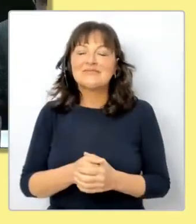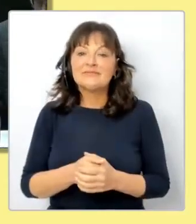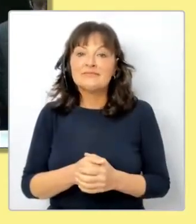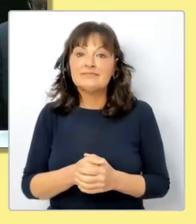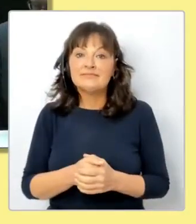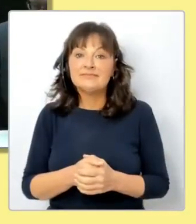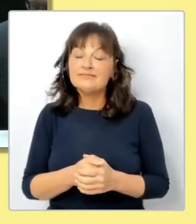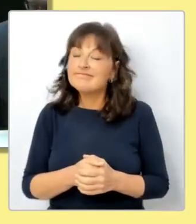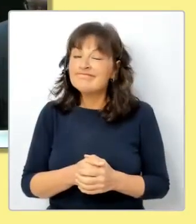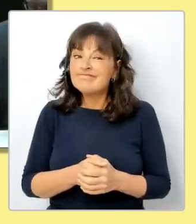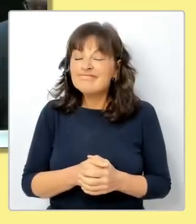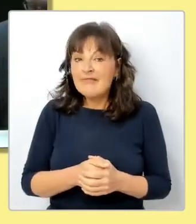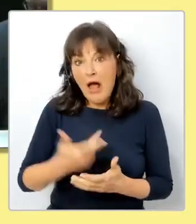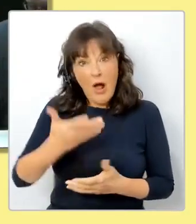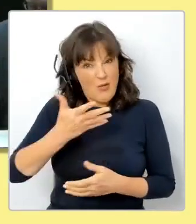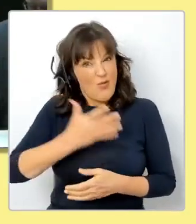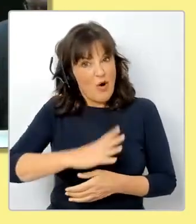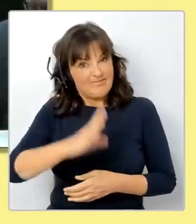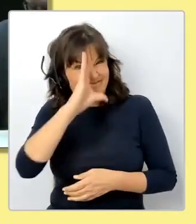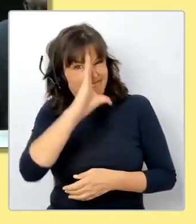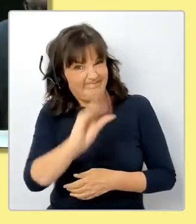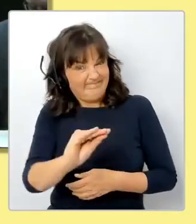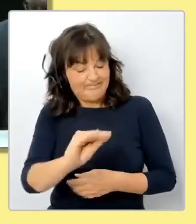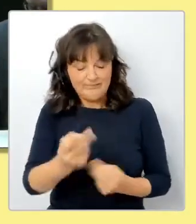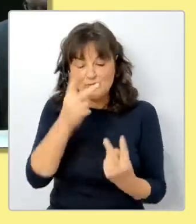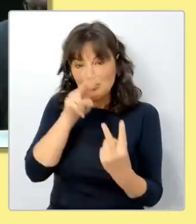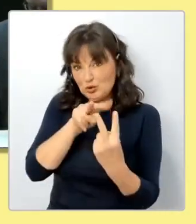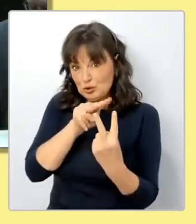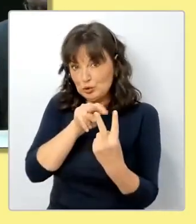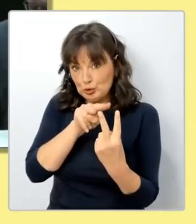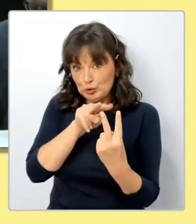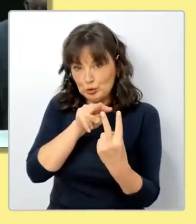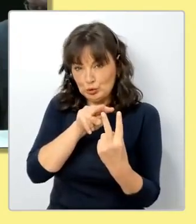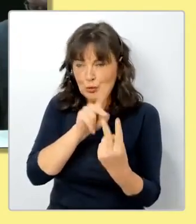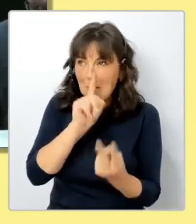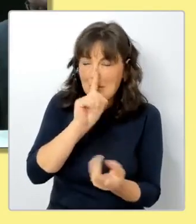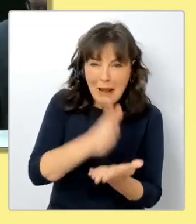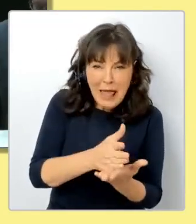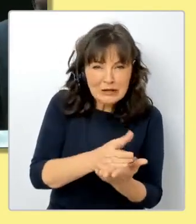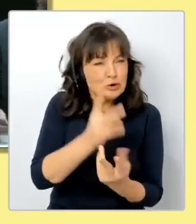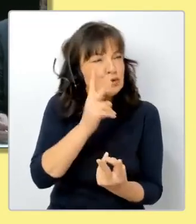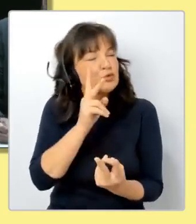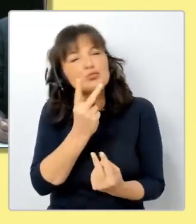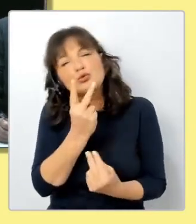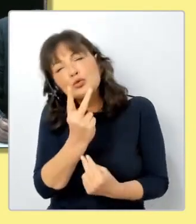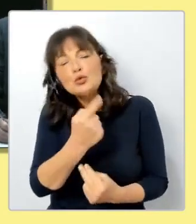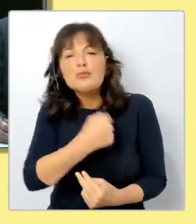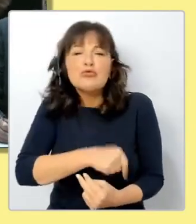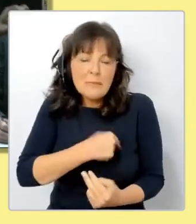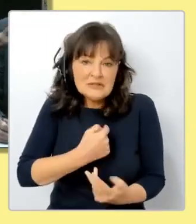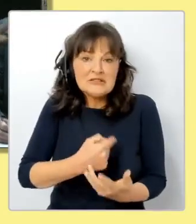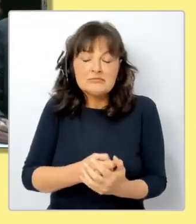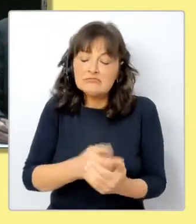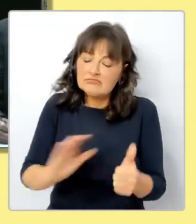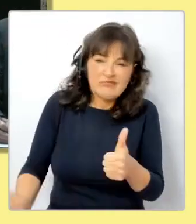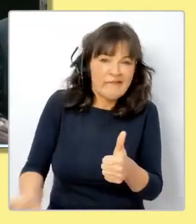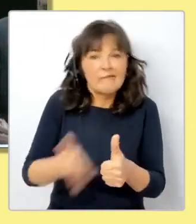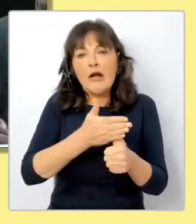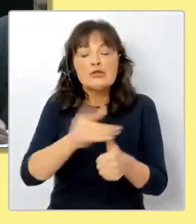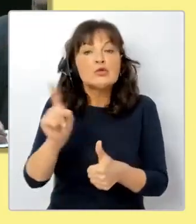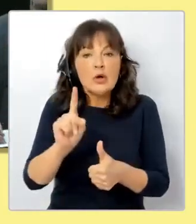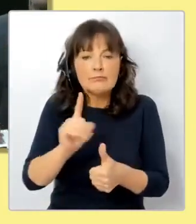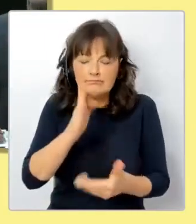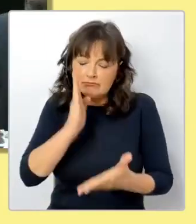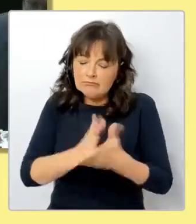me start, if I can, with two promises to you, two pledges to you, if I may. First and foremost, you know, we are engaging